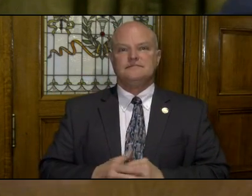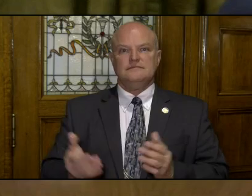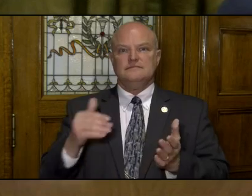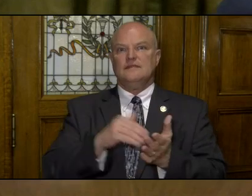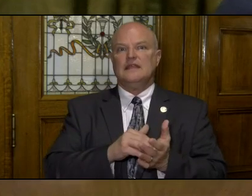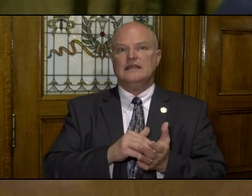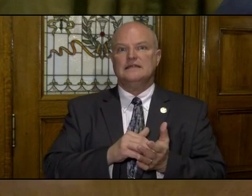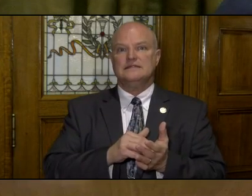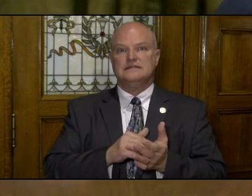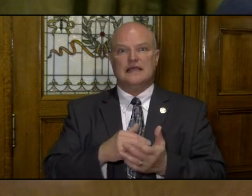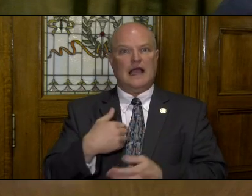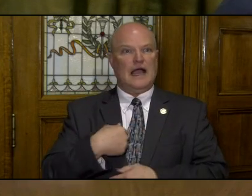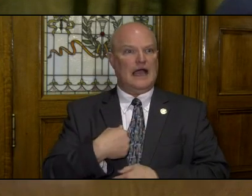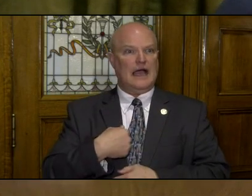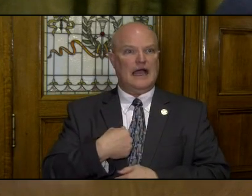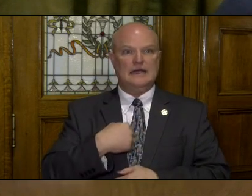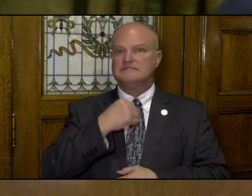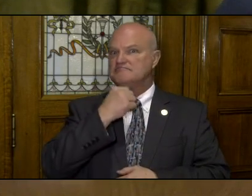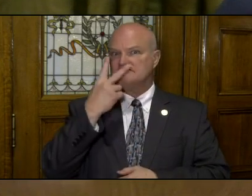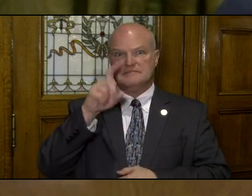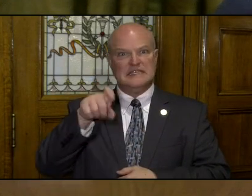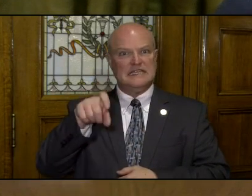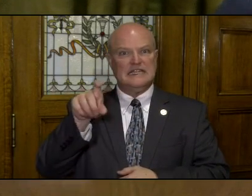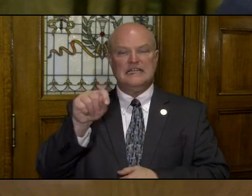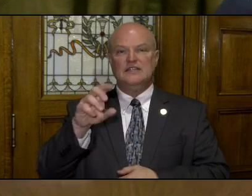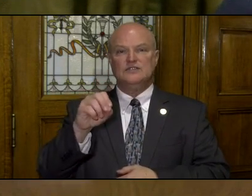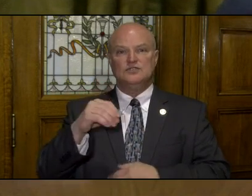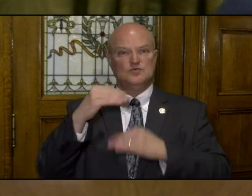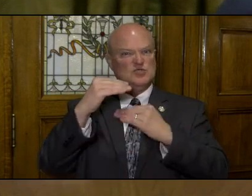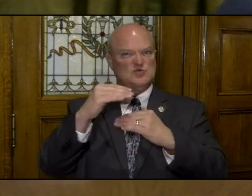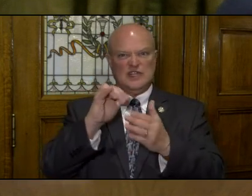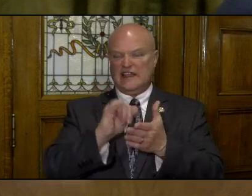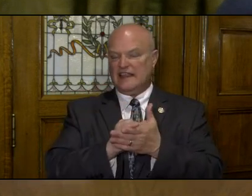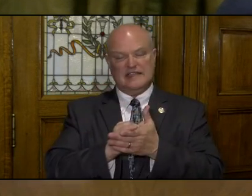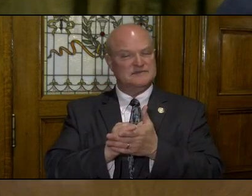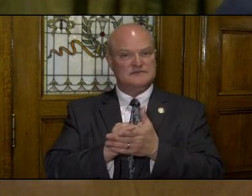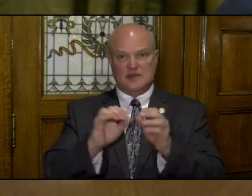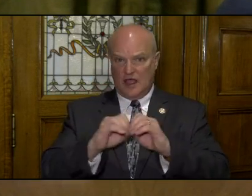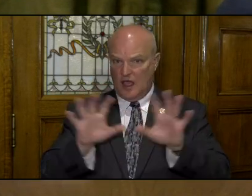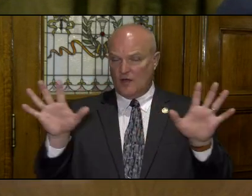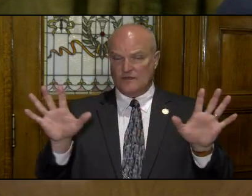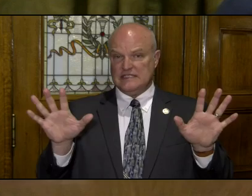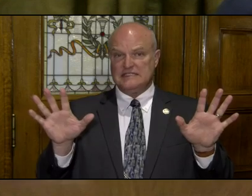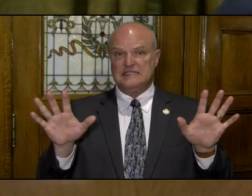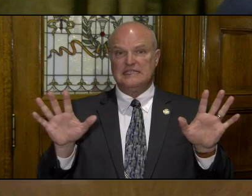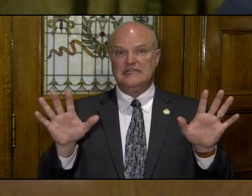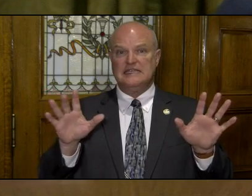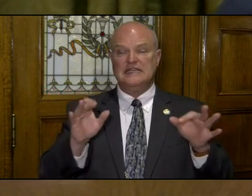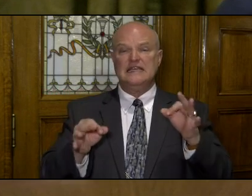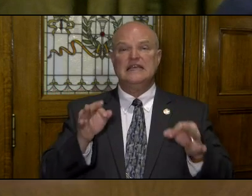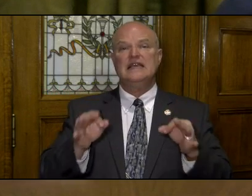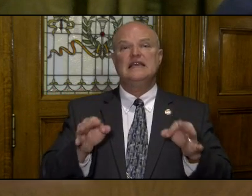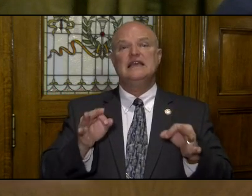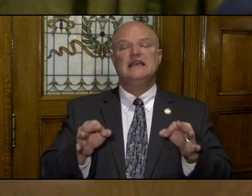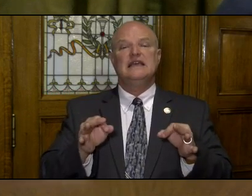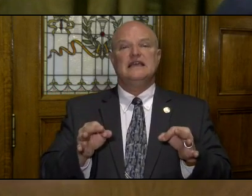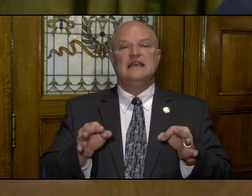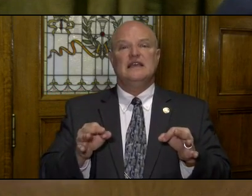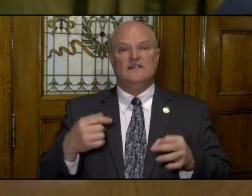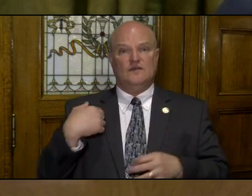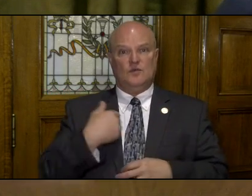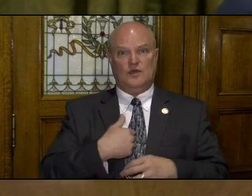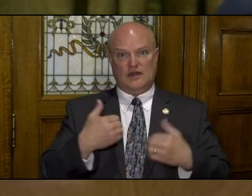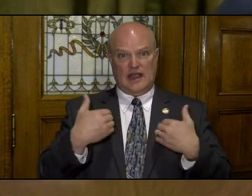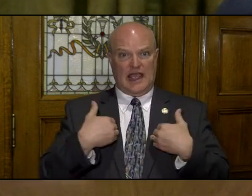Again, I don't see any need to restrict that. Obviously, if we